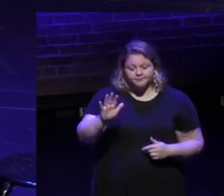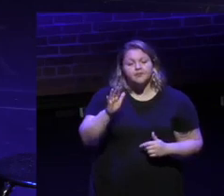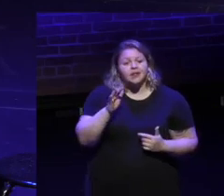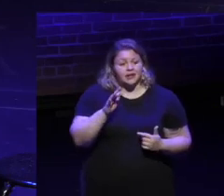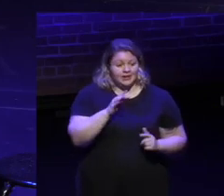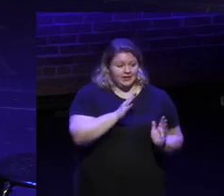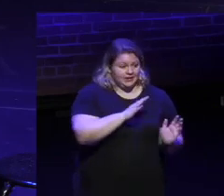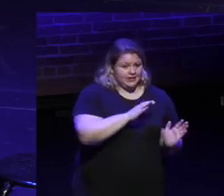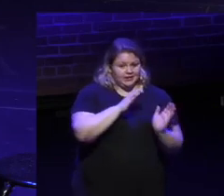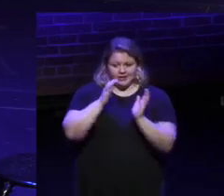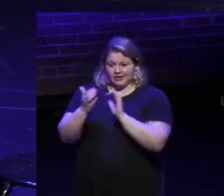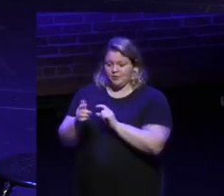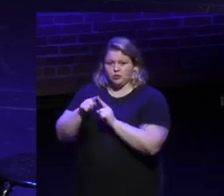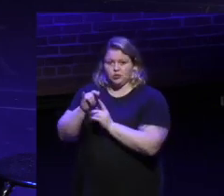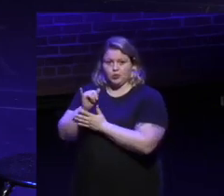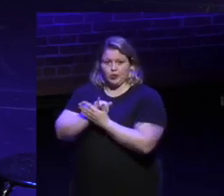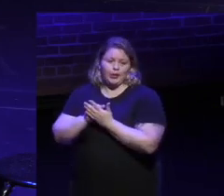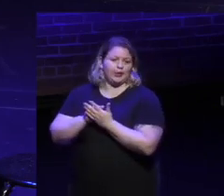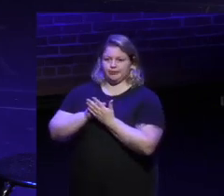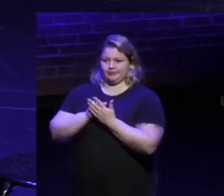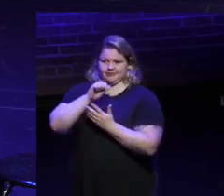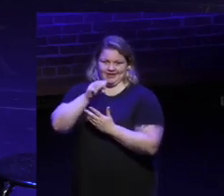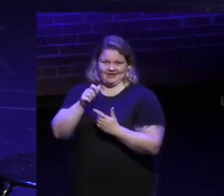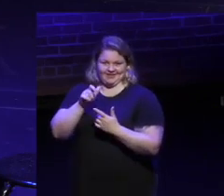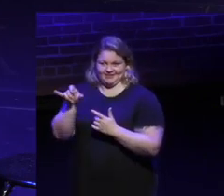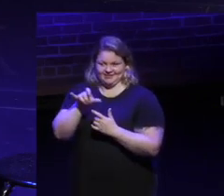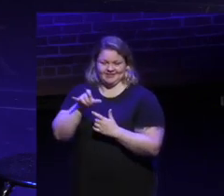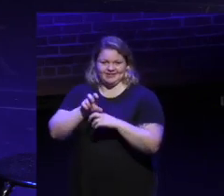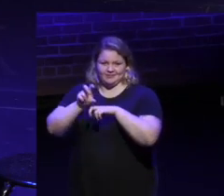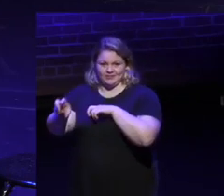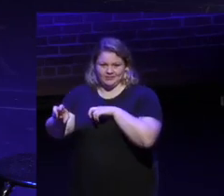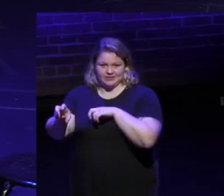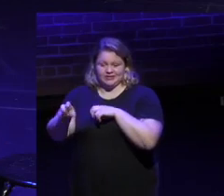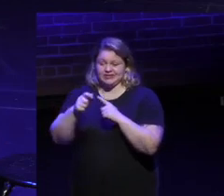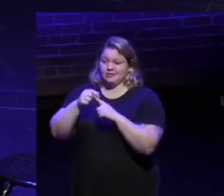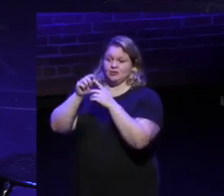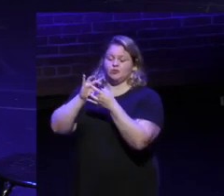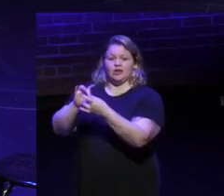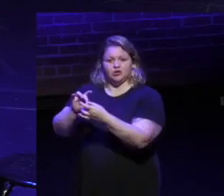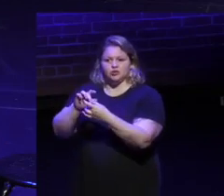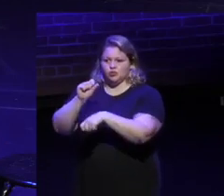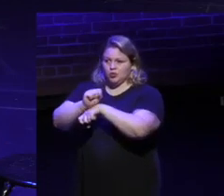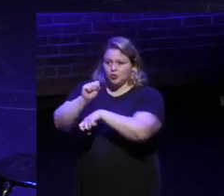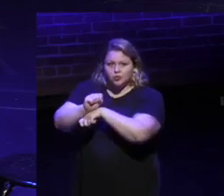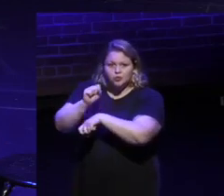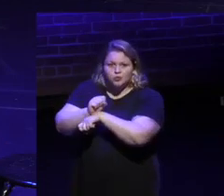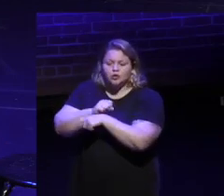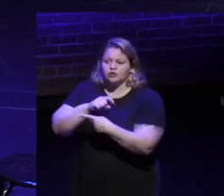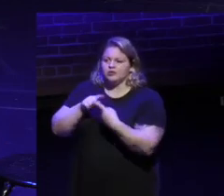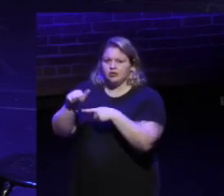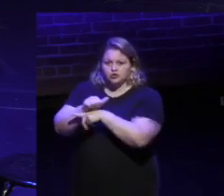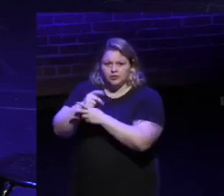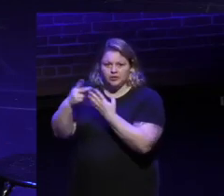sort of executive level investment, especially in workforce development and training programs. And so young